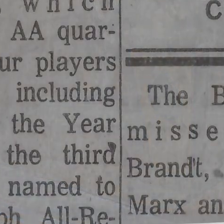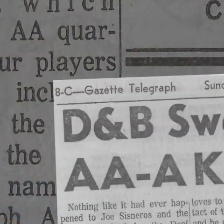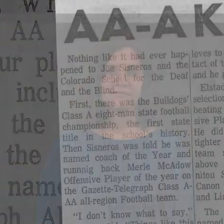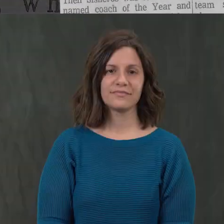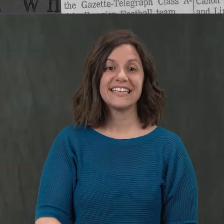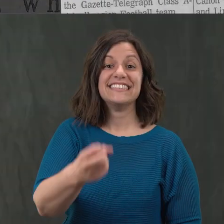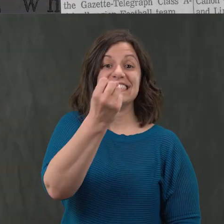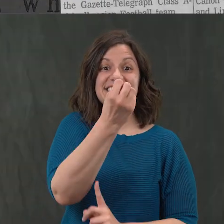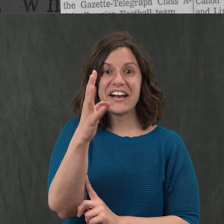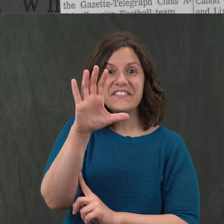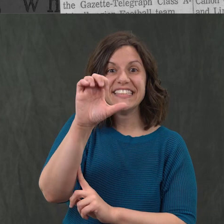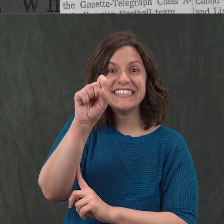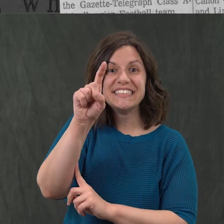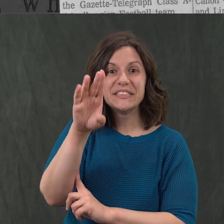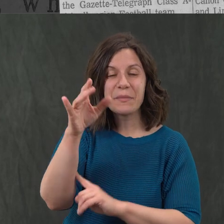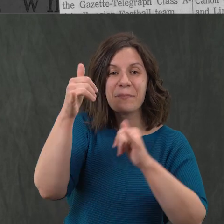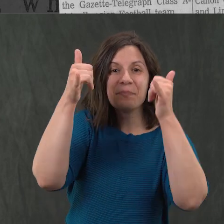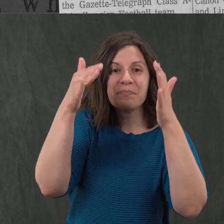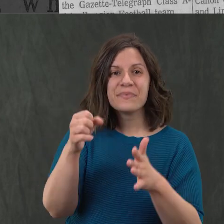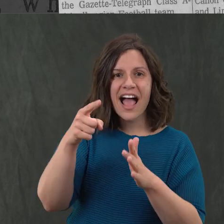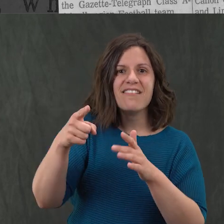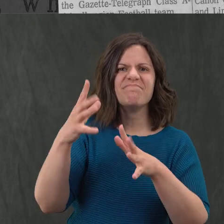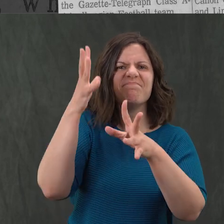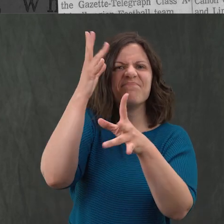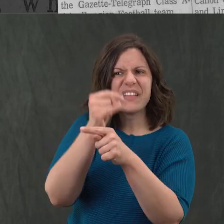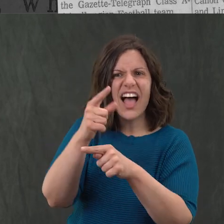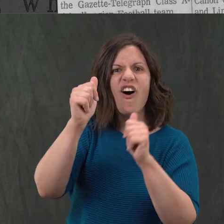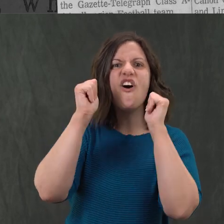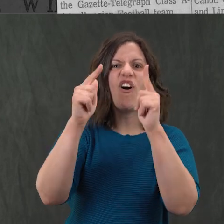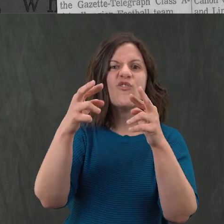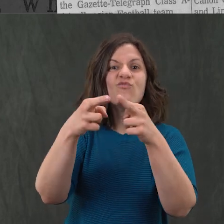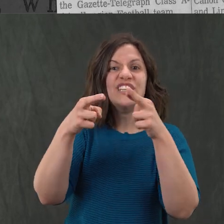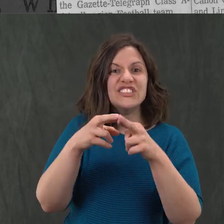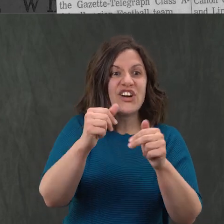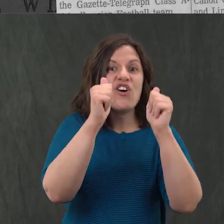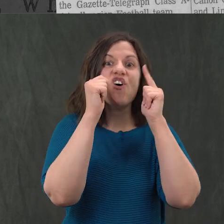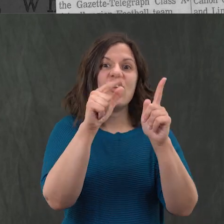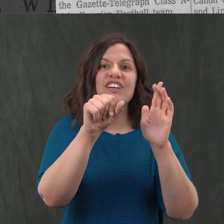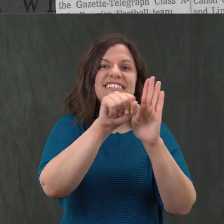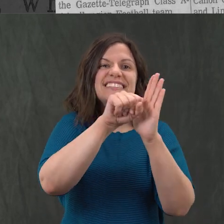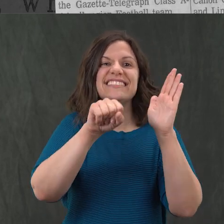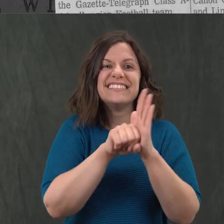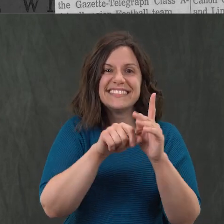the honorees. Several CSDB players made the all-region and all-state teams.